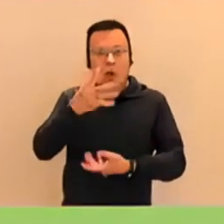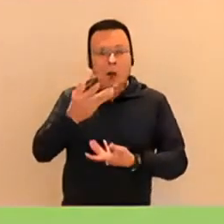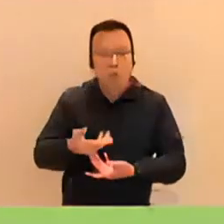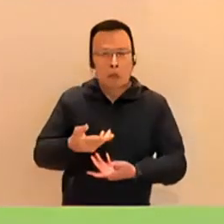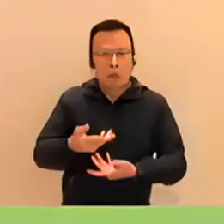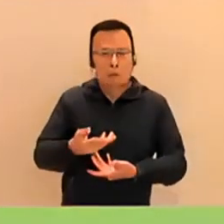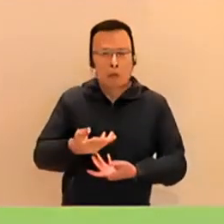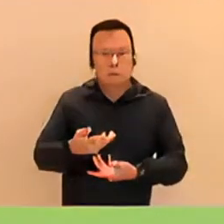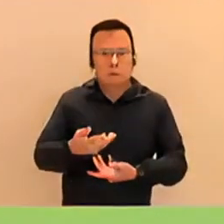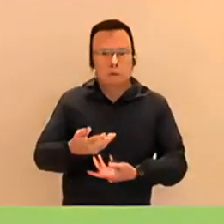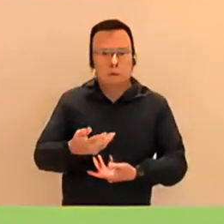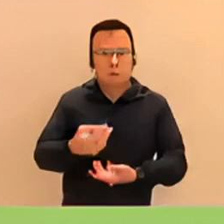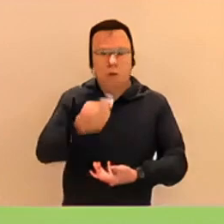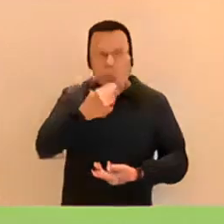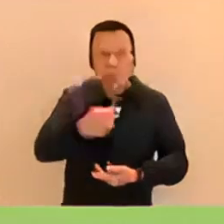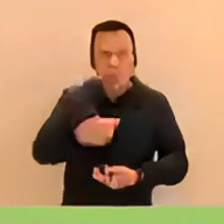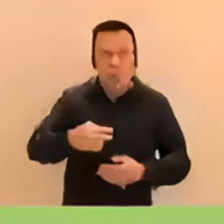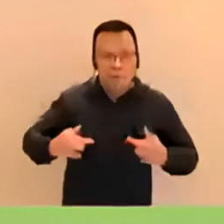Kong first.